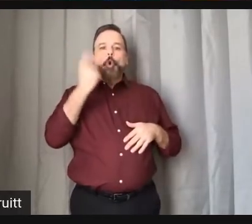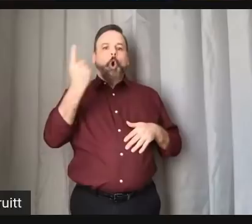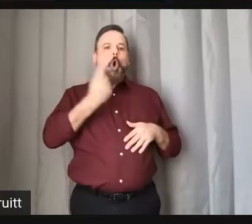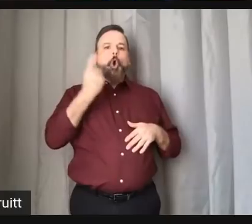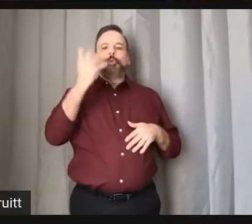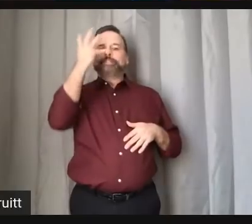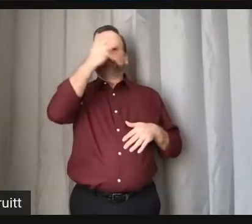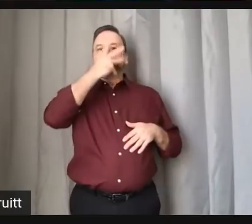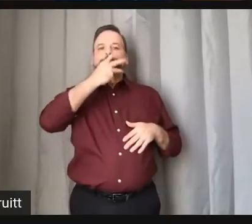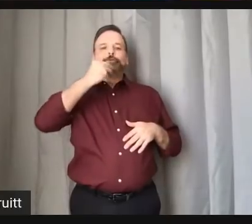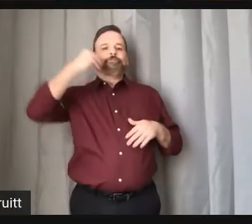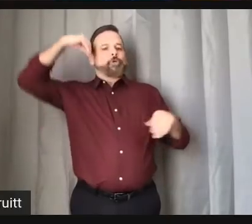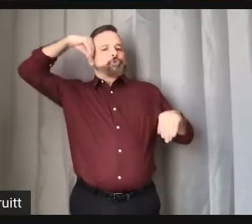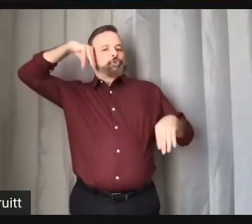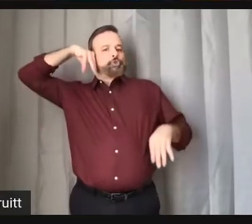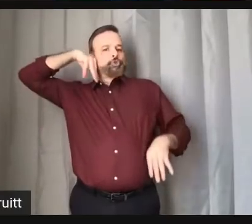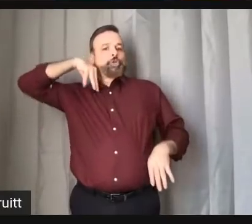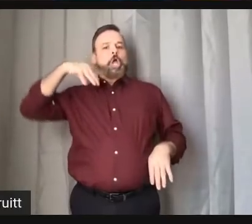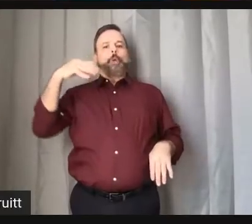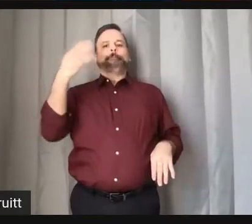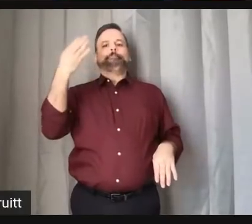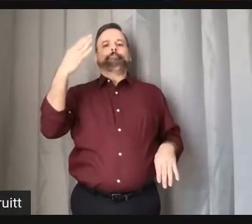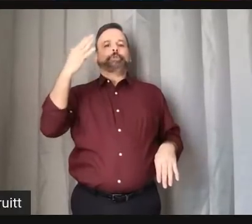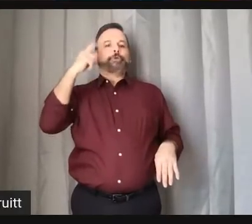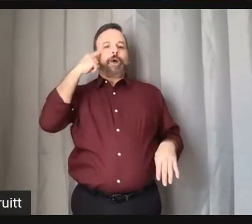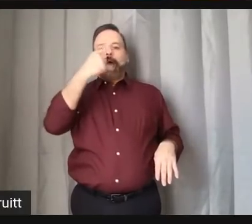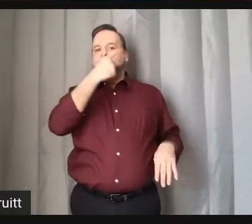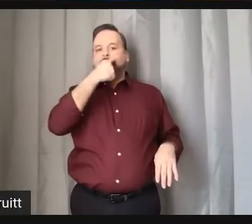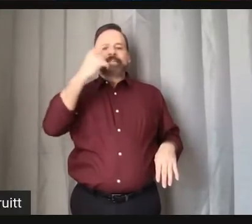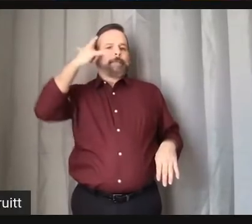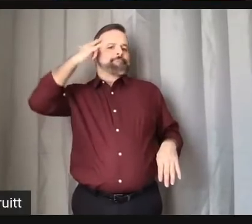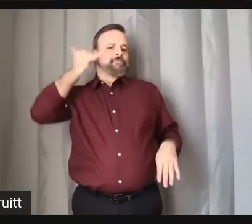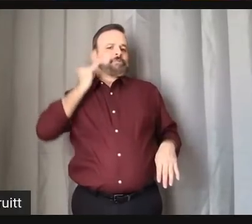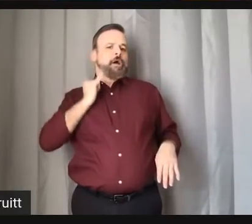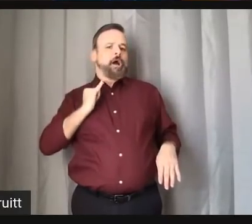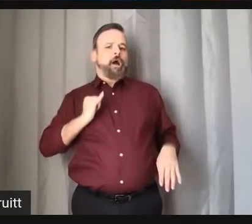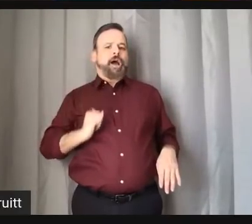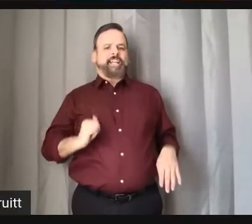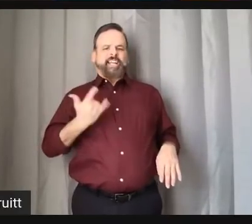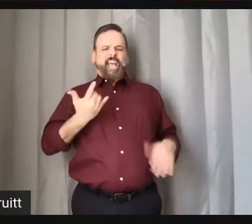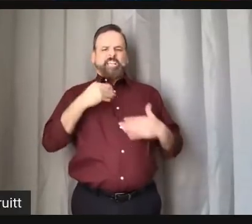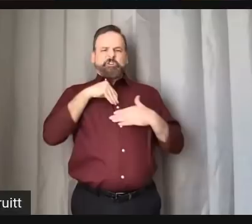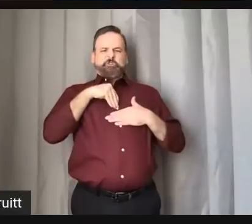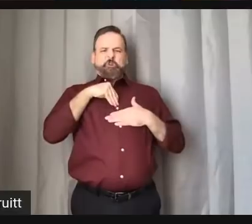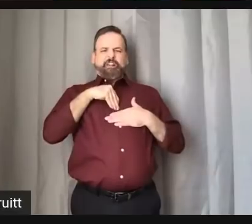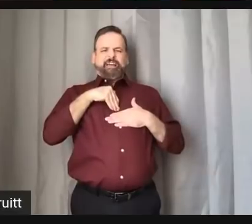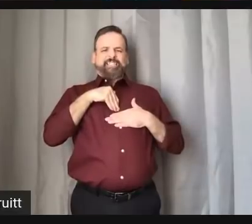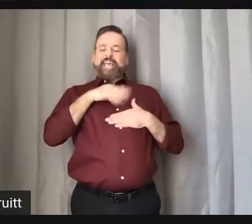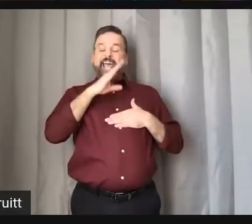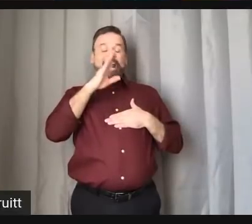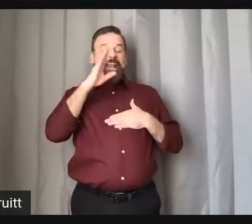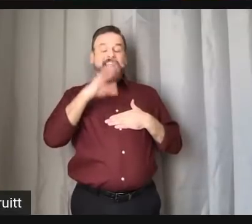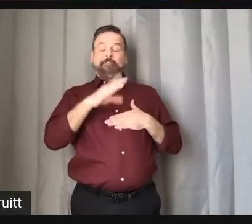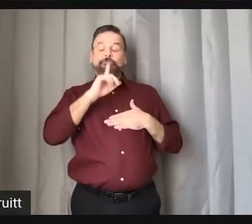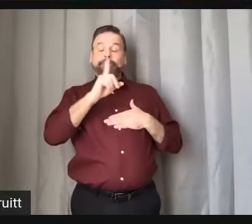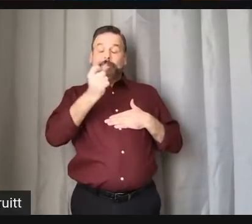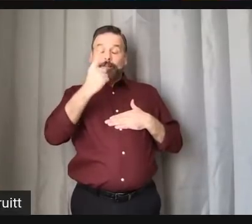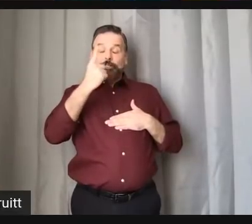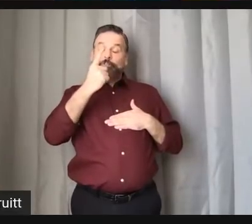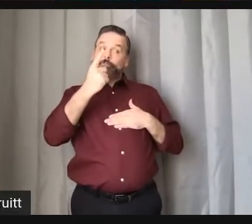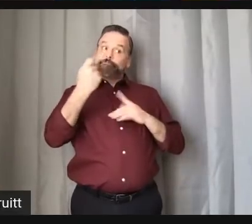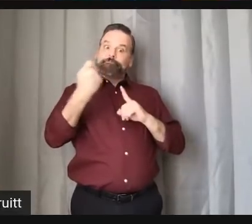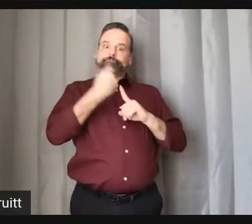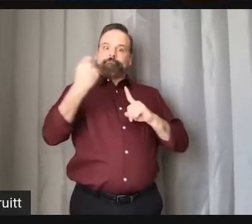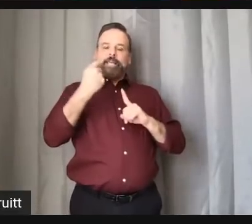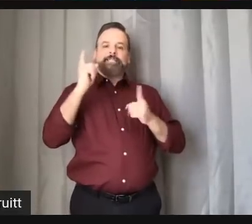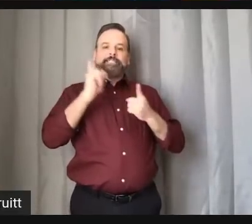with straight blonde hair and blue eyes. And I really internalized that in a way that I could not unpack until I was older. Right. And